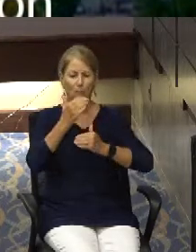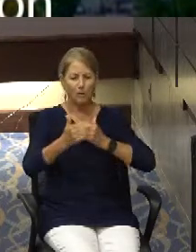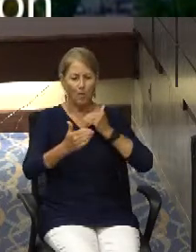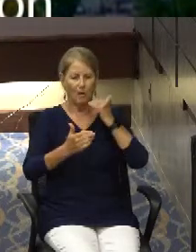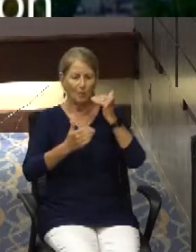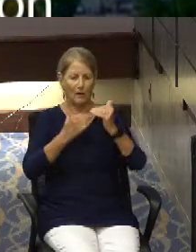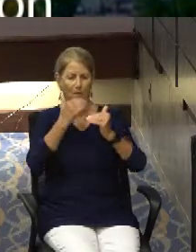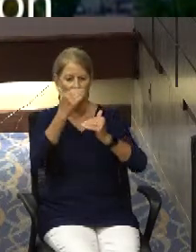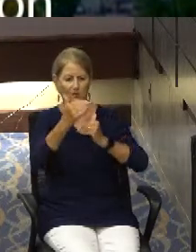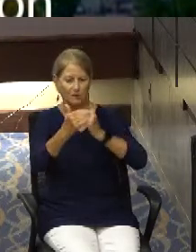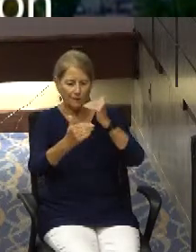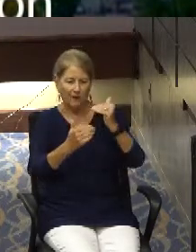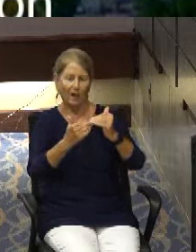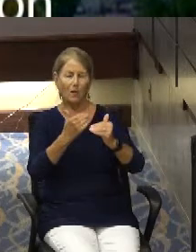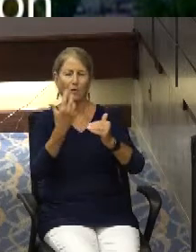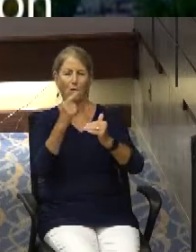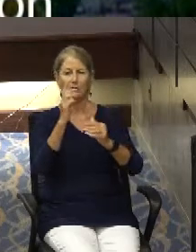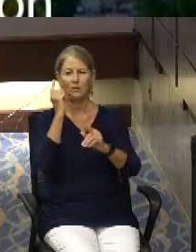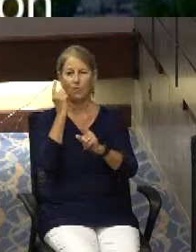direction on our fleet.